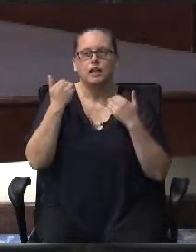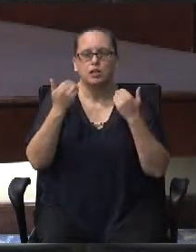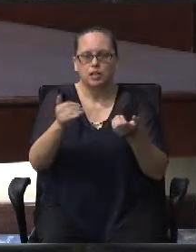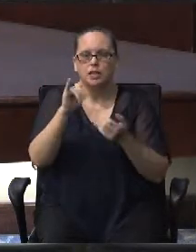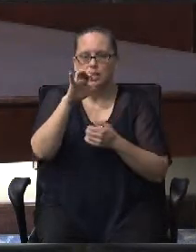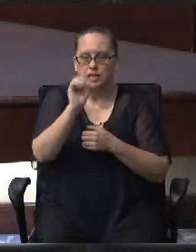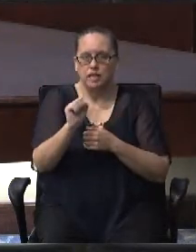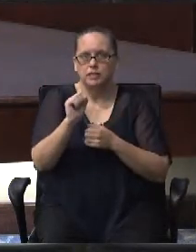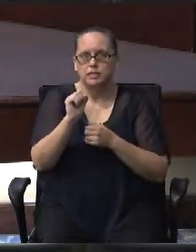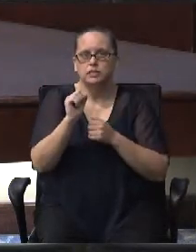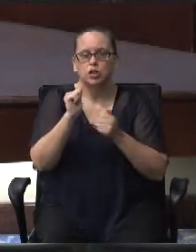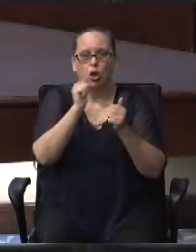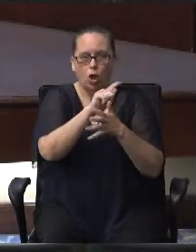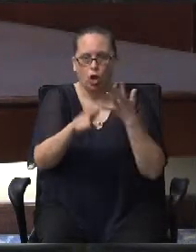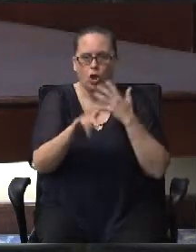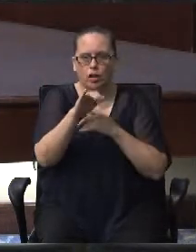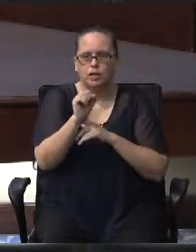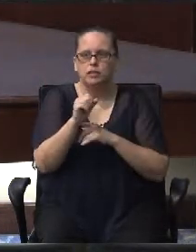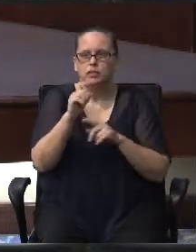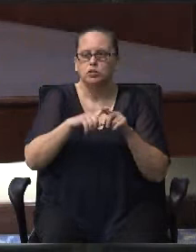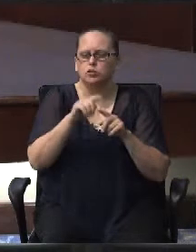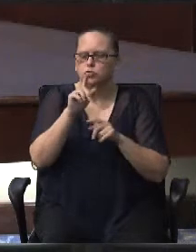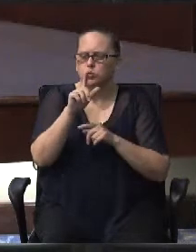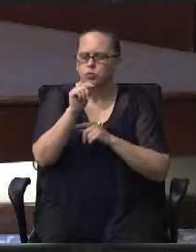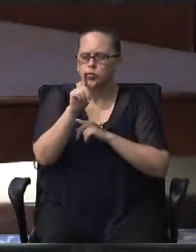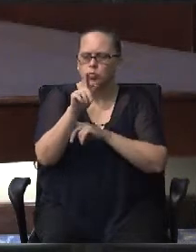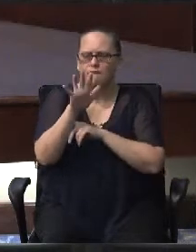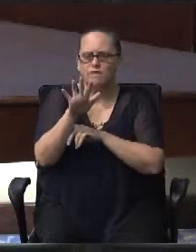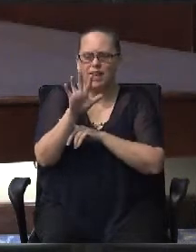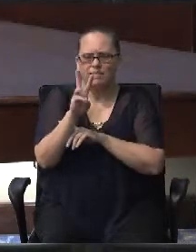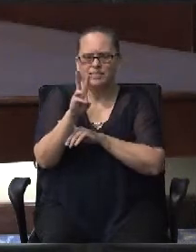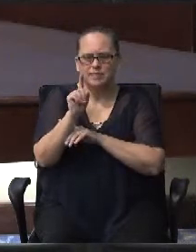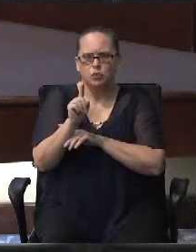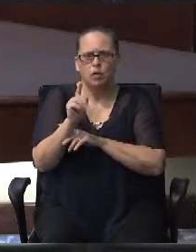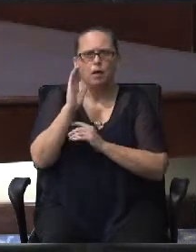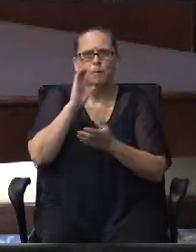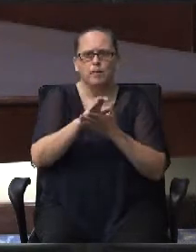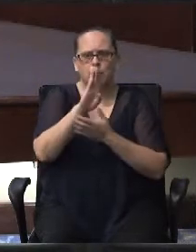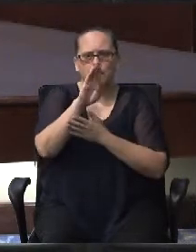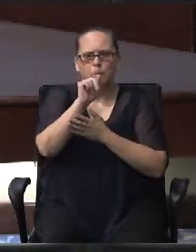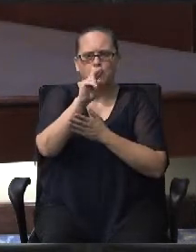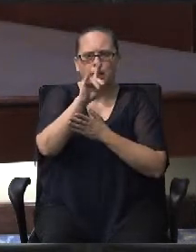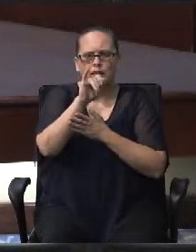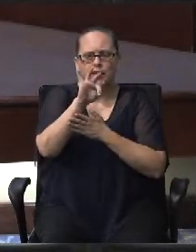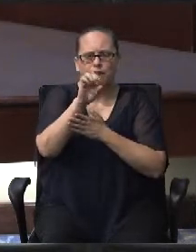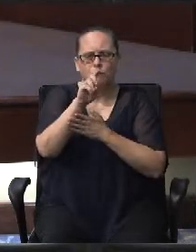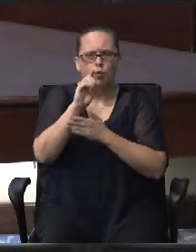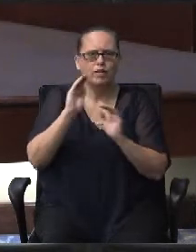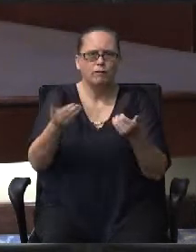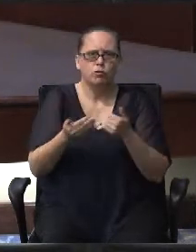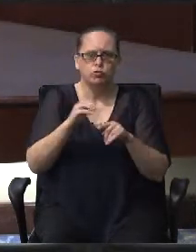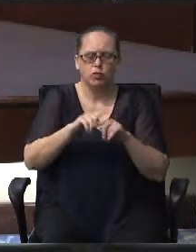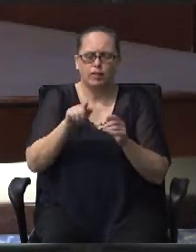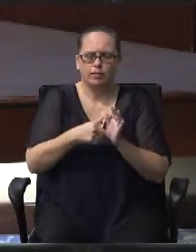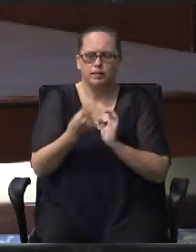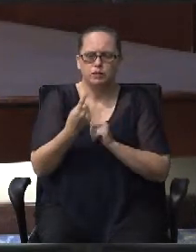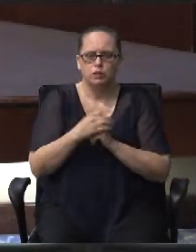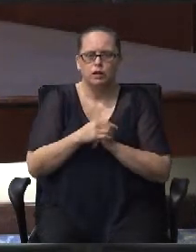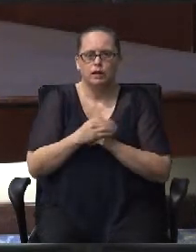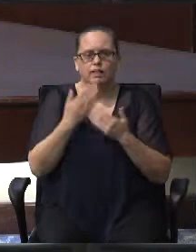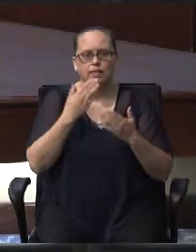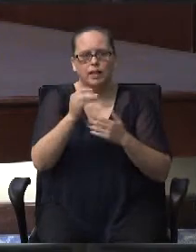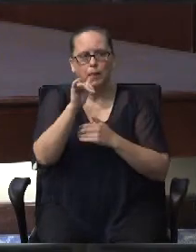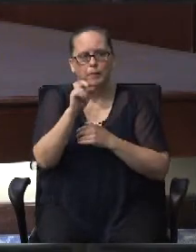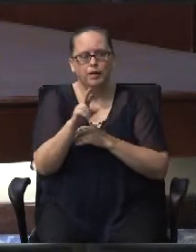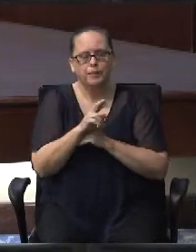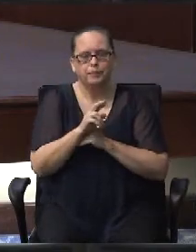public hearing 2021-561. And I believe our city manager, Bradley Ford, is going to give an introduction on this one. Thanks, Mayor.